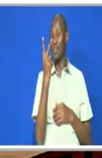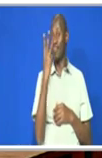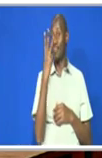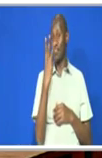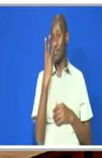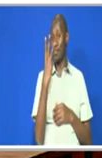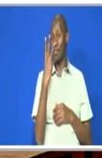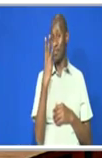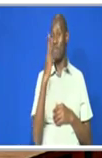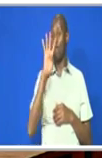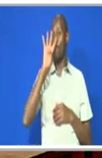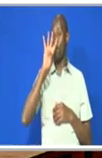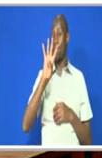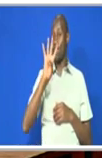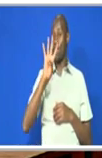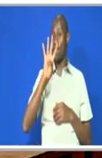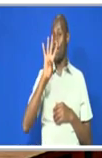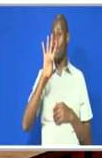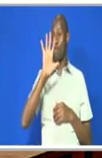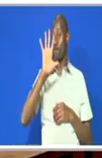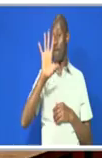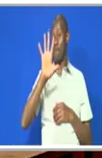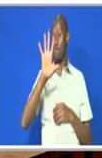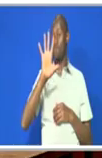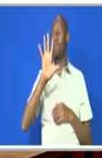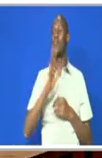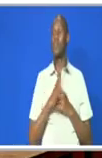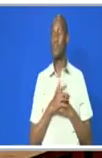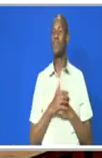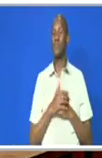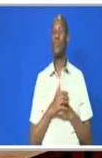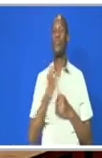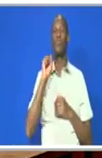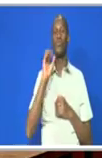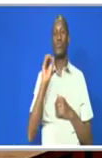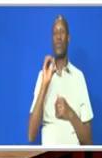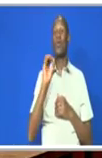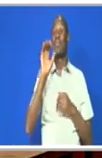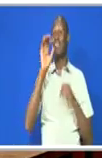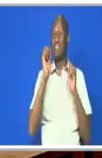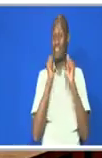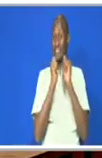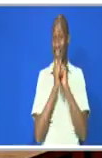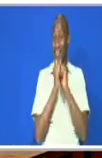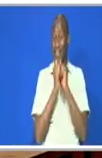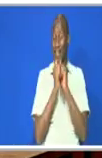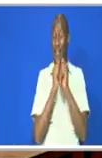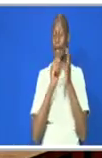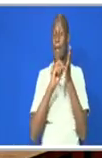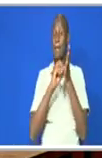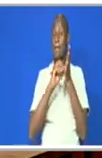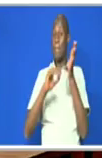3, 4, 5. So 10, take